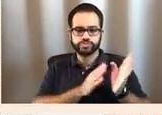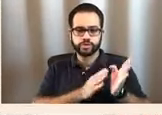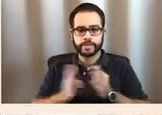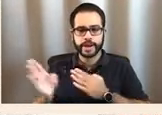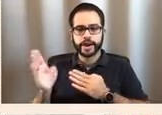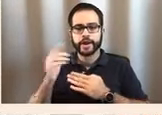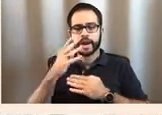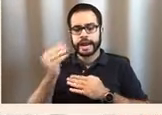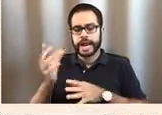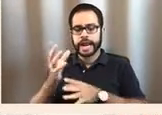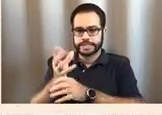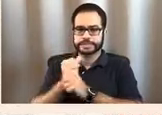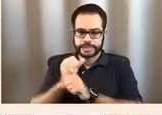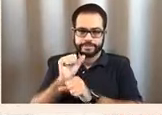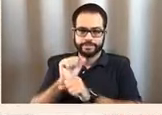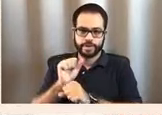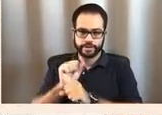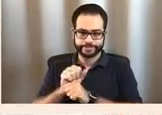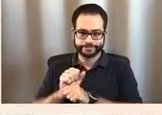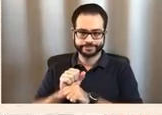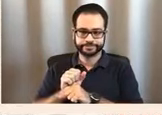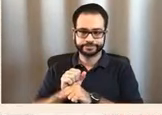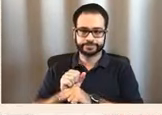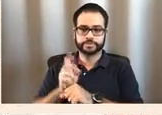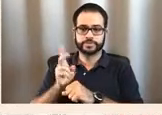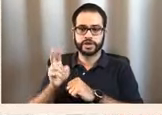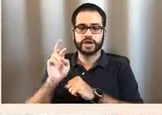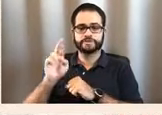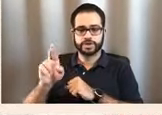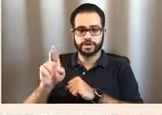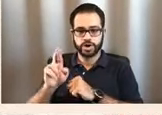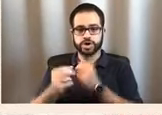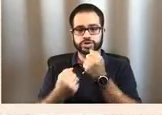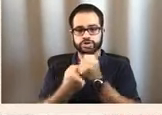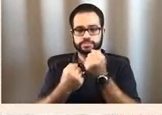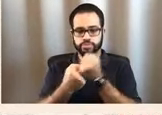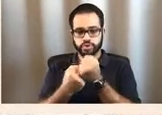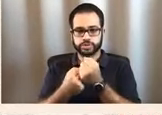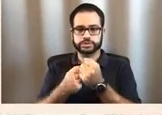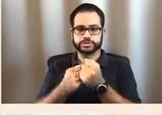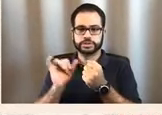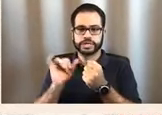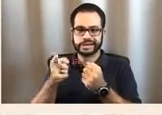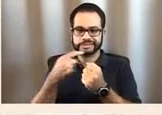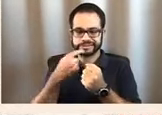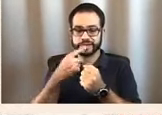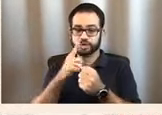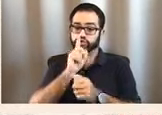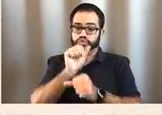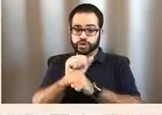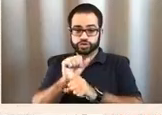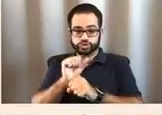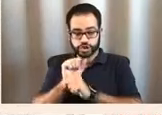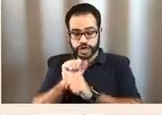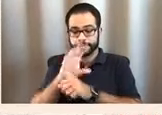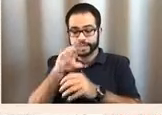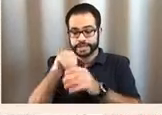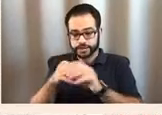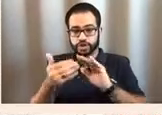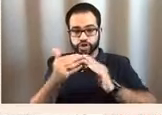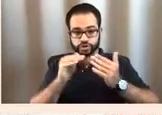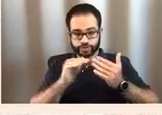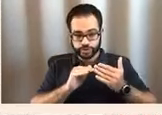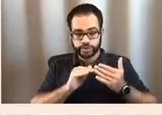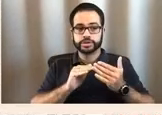obtain employment. VR supports jobs that I mentioned that are real jobs in a community location. The jobs